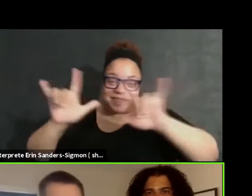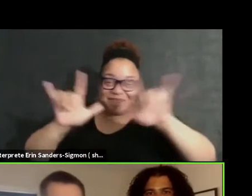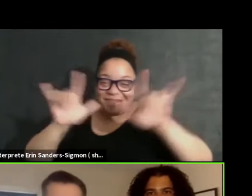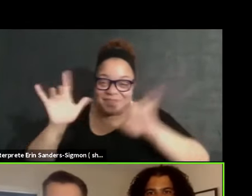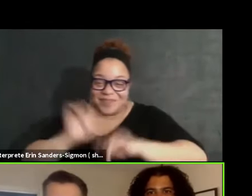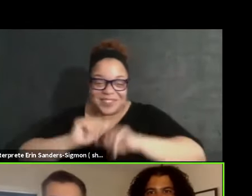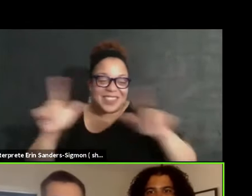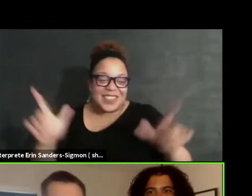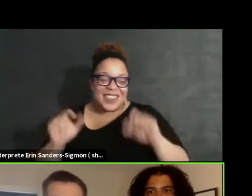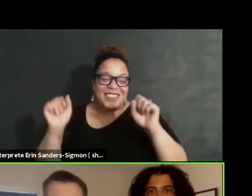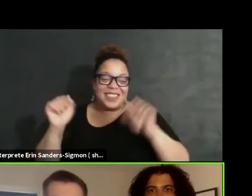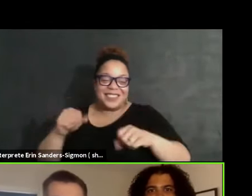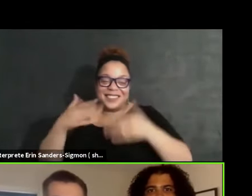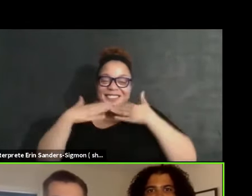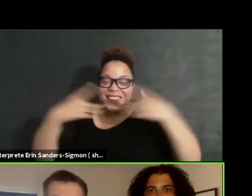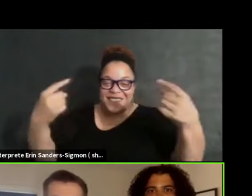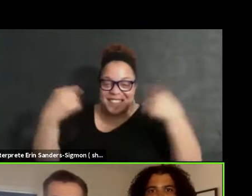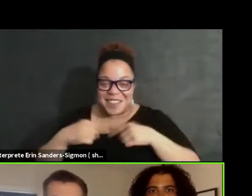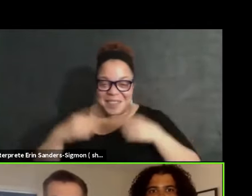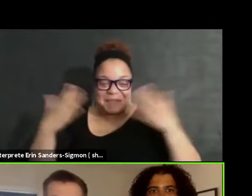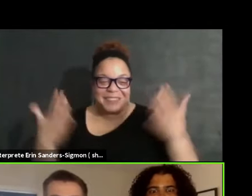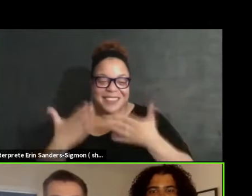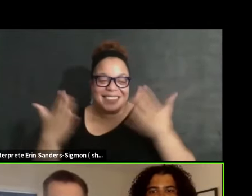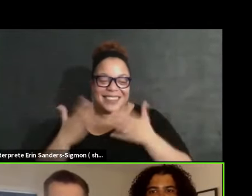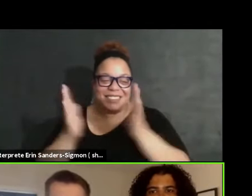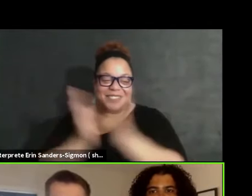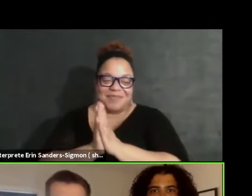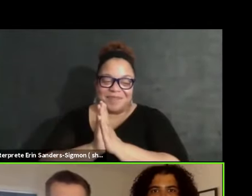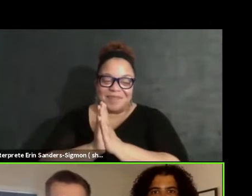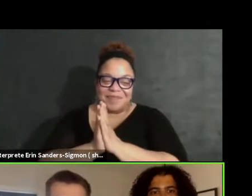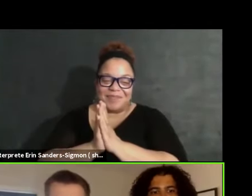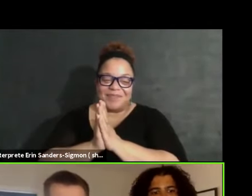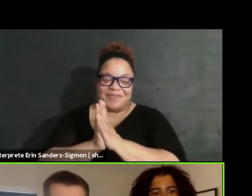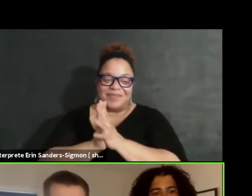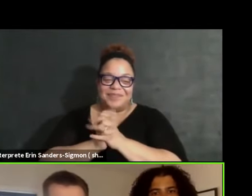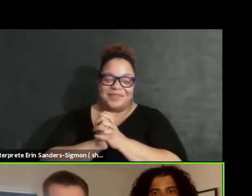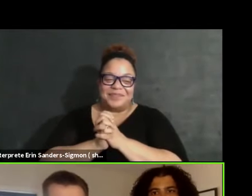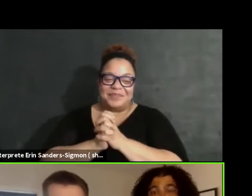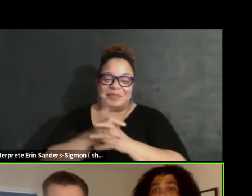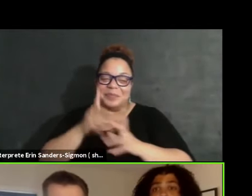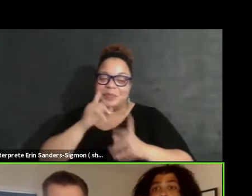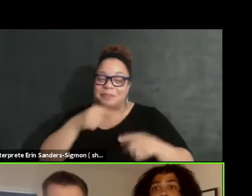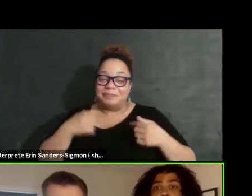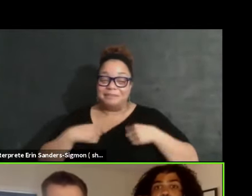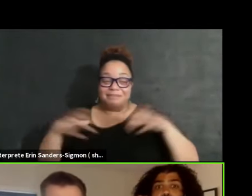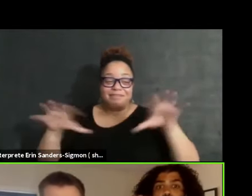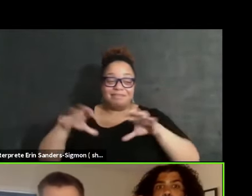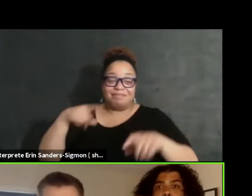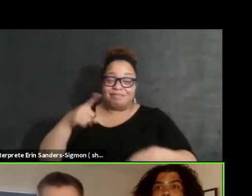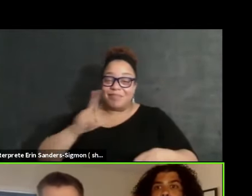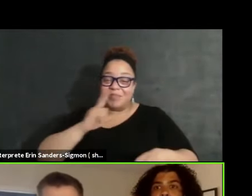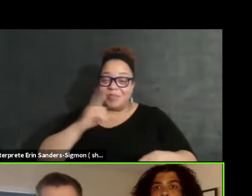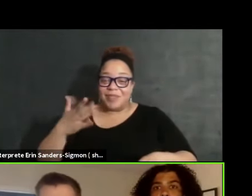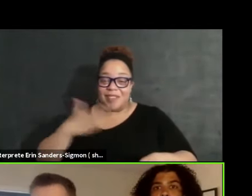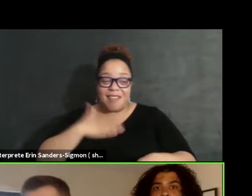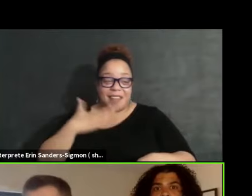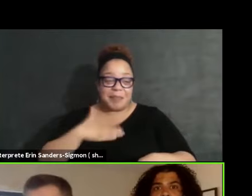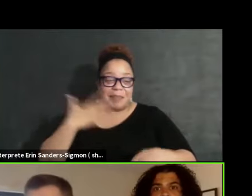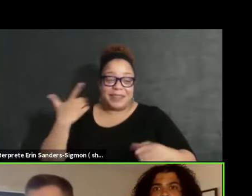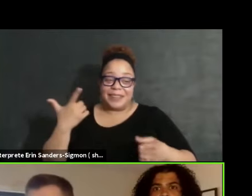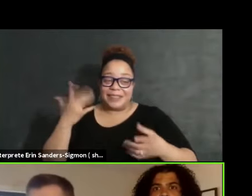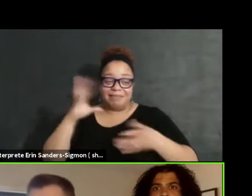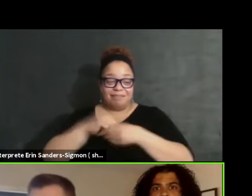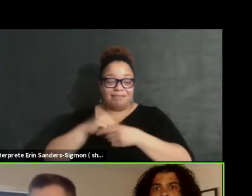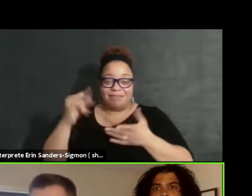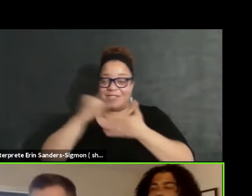You know, do the thing. We're so happy to meet all these new people, a part of the artistic family. Also, y'all are some barred up ass poets. Yeah,